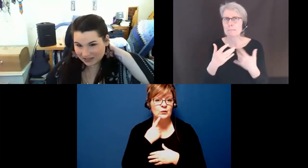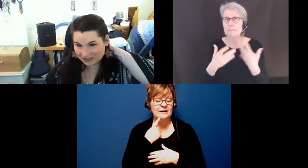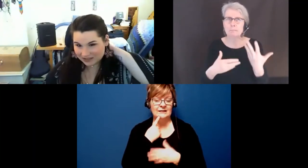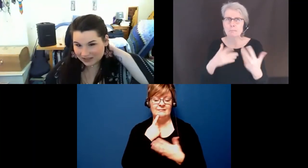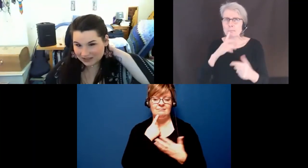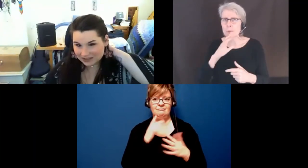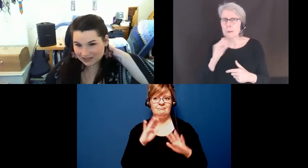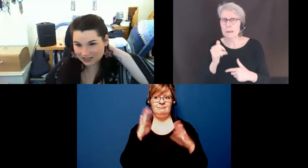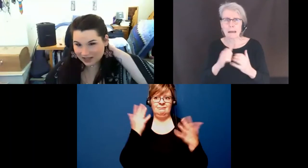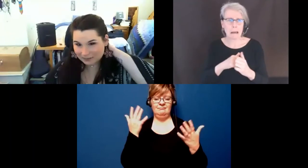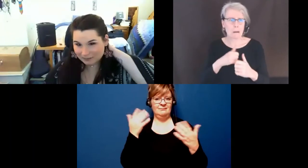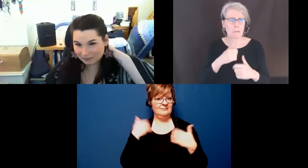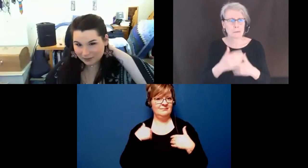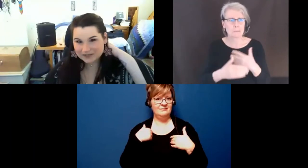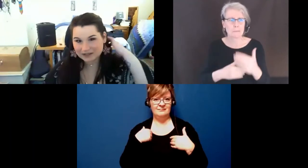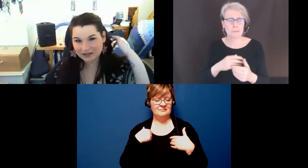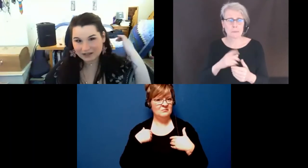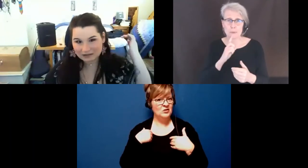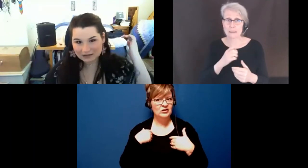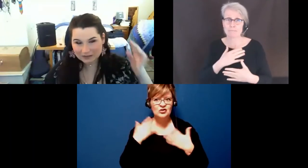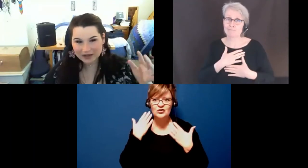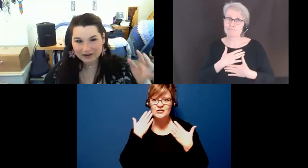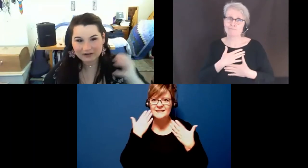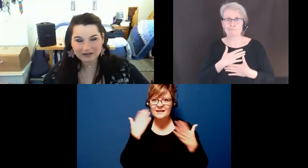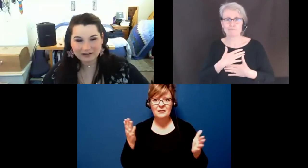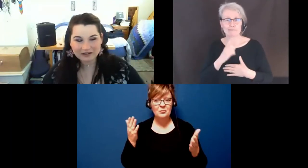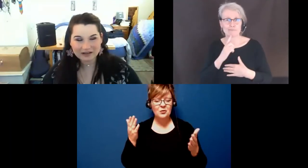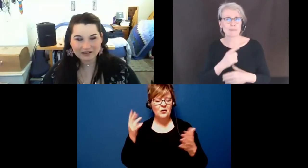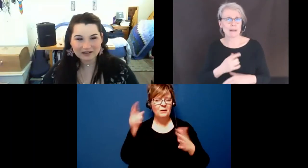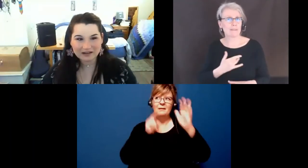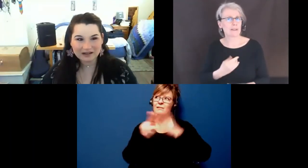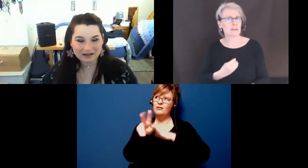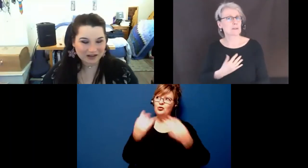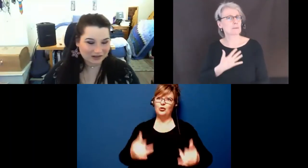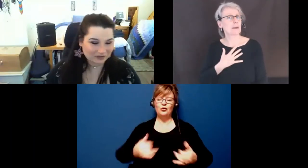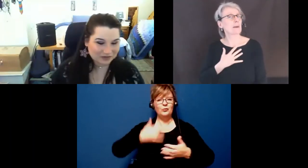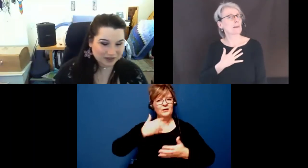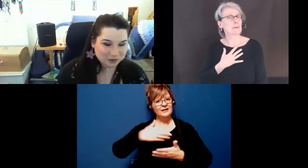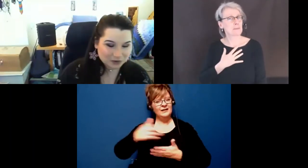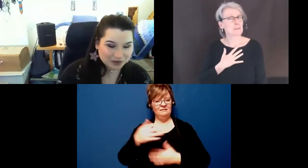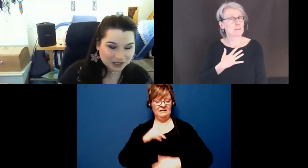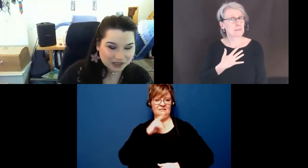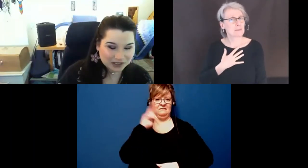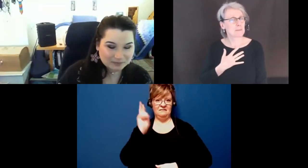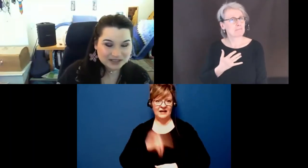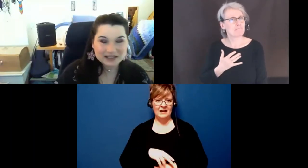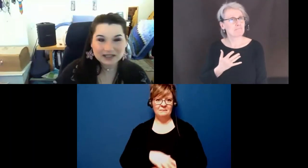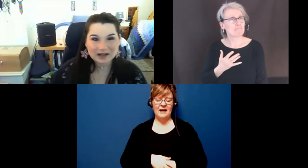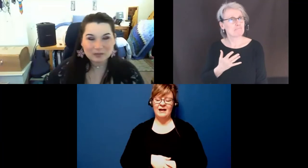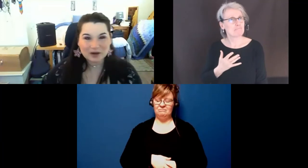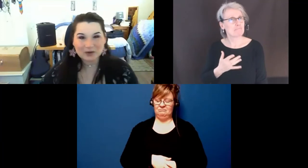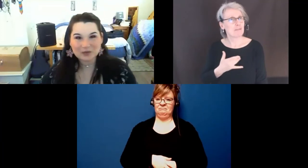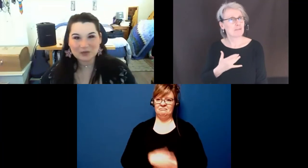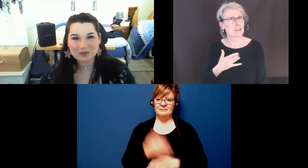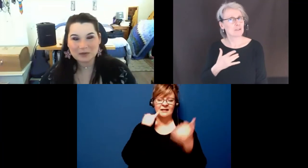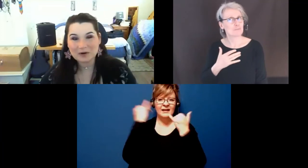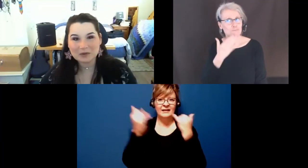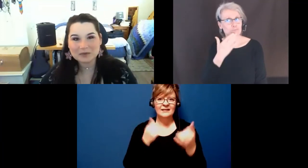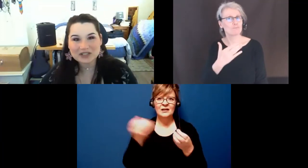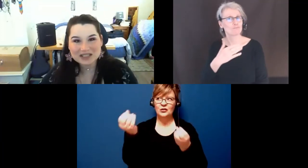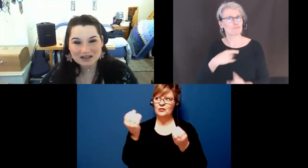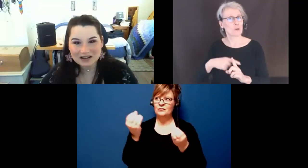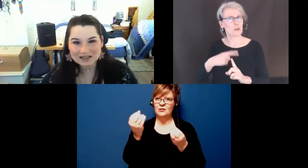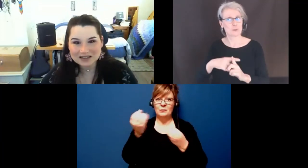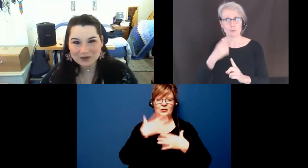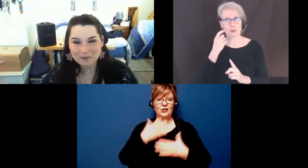it. And I am personally inspired and feeling pretty amazing about what